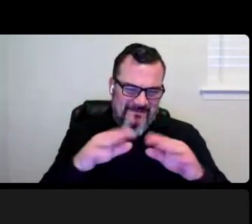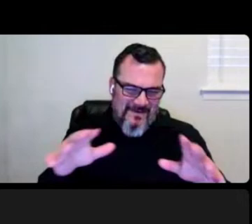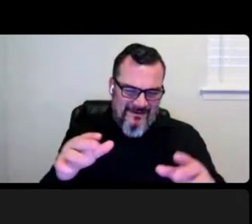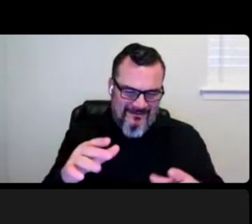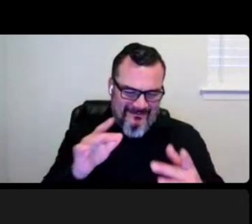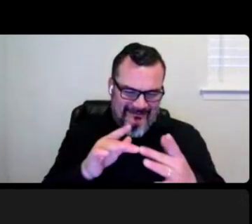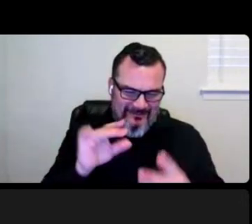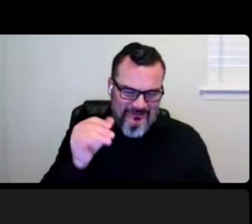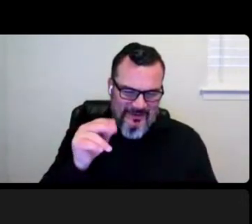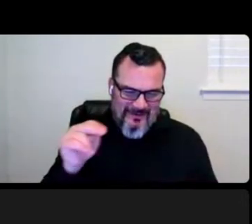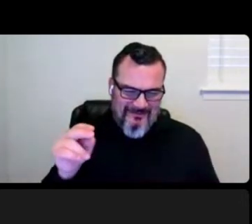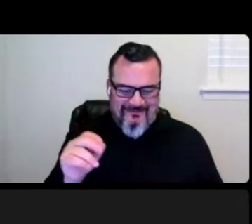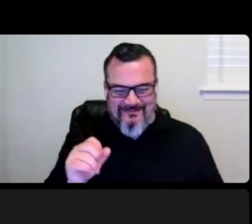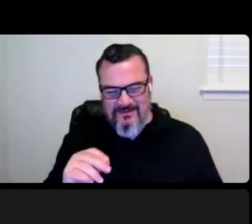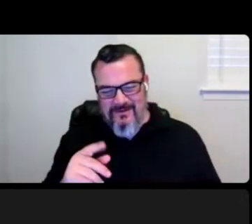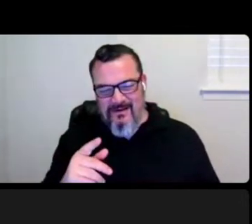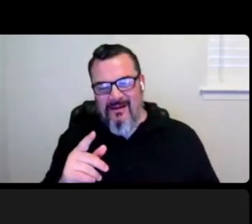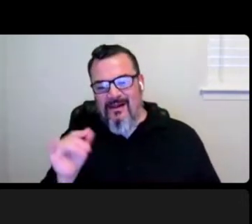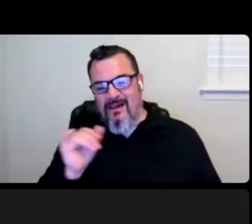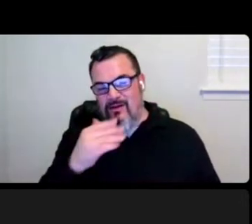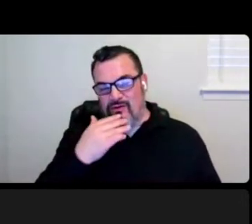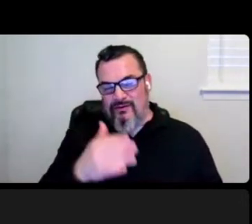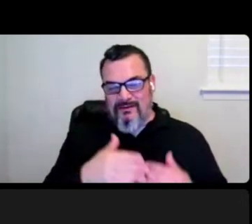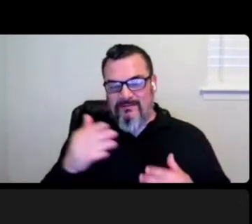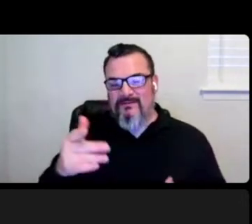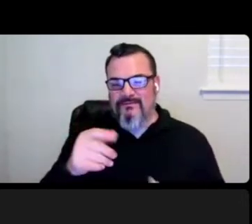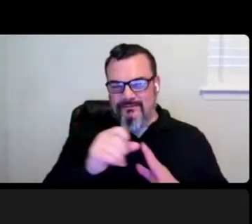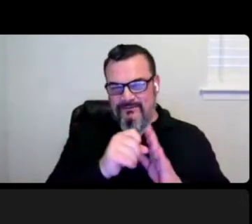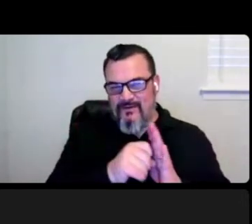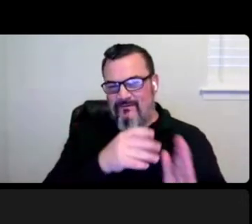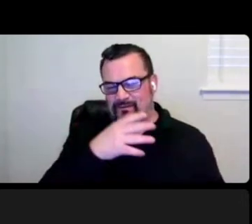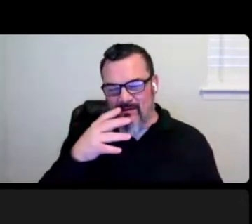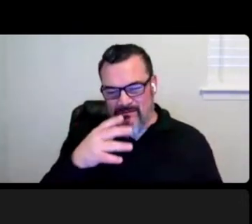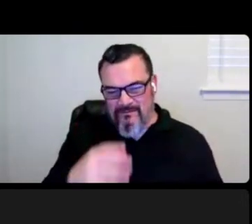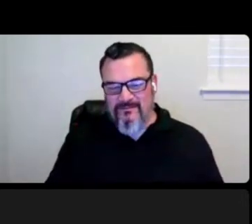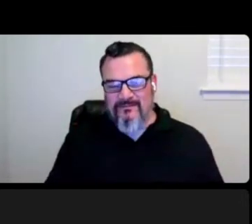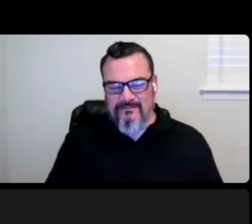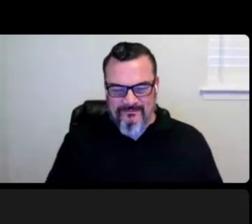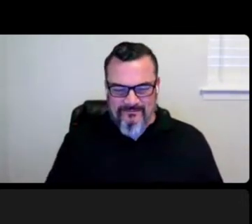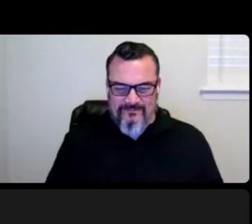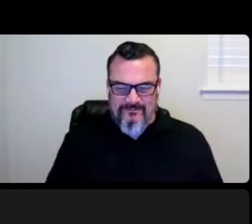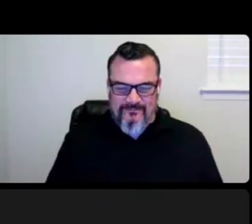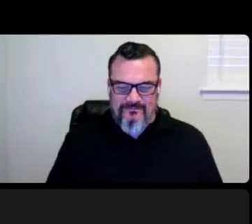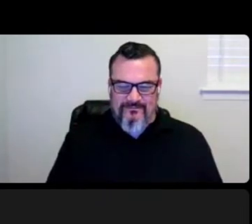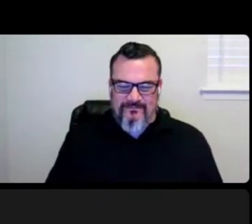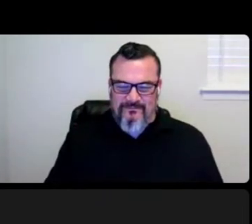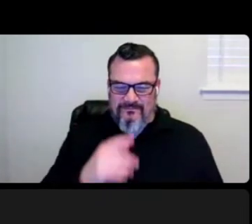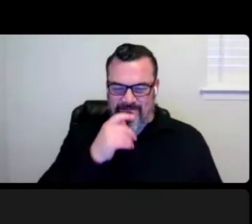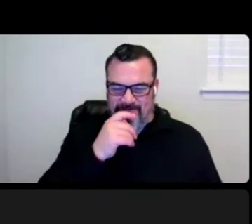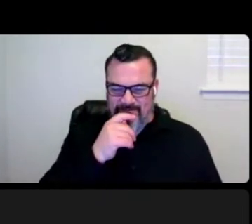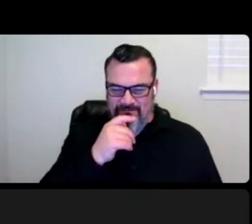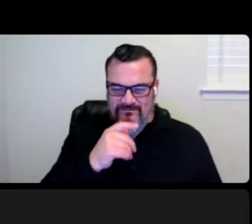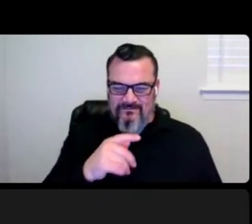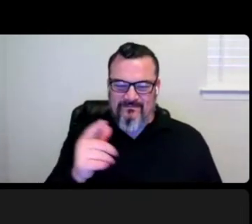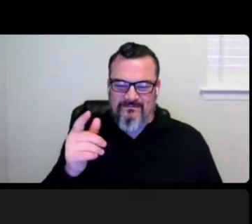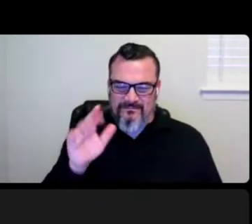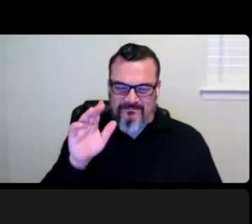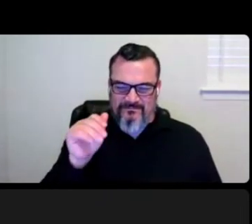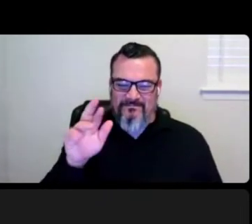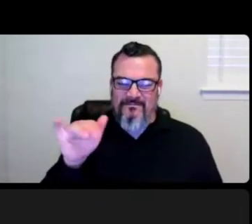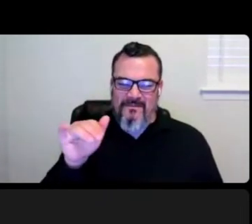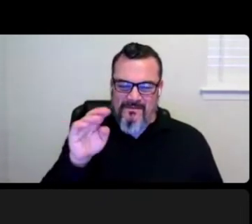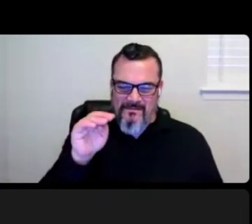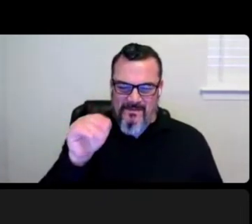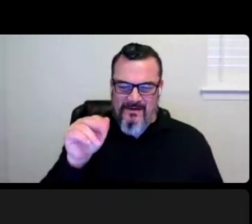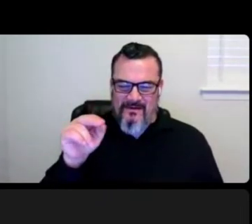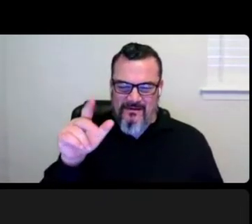reaching Joanne. So, like a good neighbor, State Farm bonus points. Who wrote the jingle? Barry Manilow. Yes, Barry Manilow